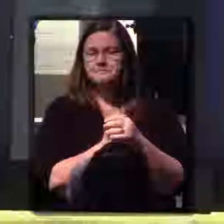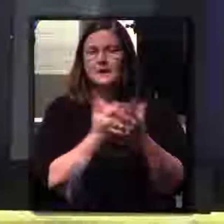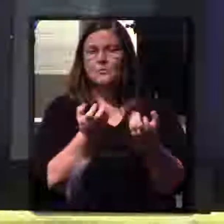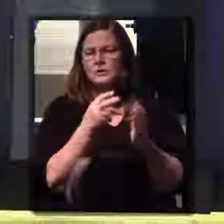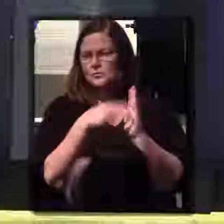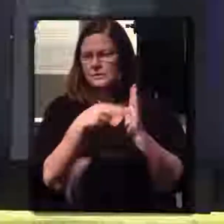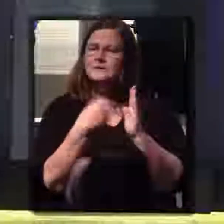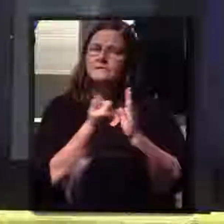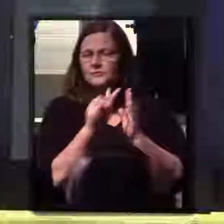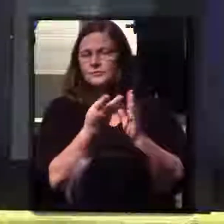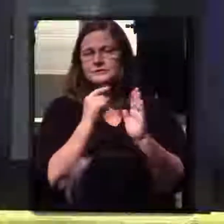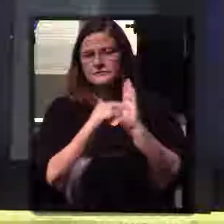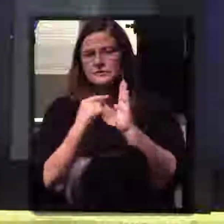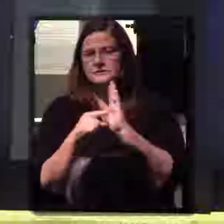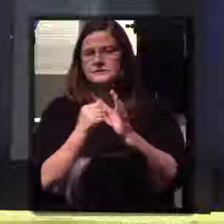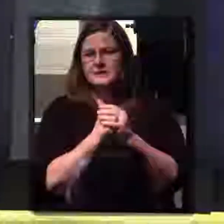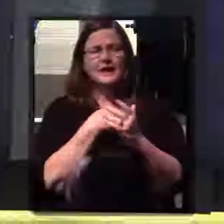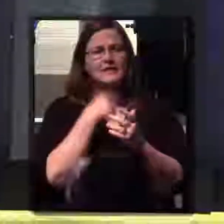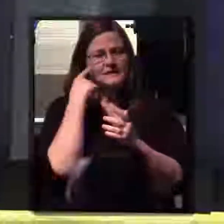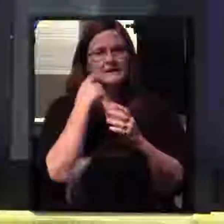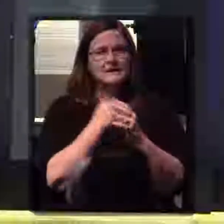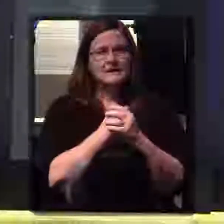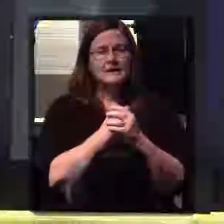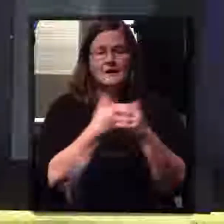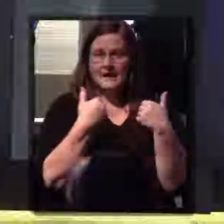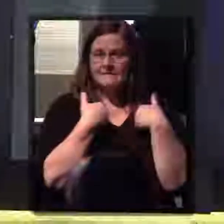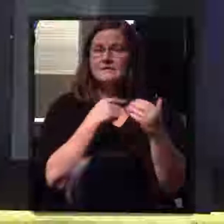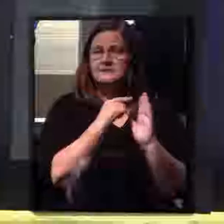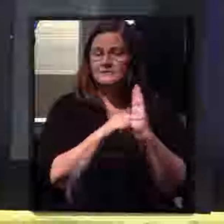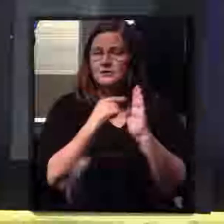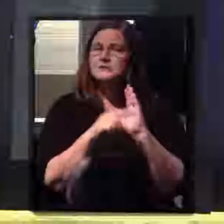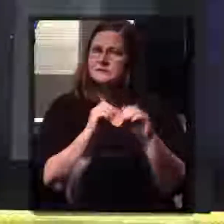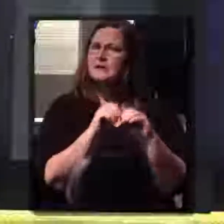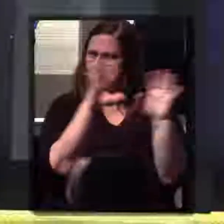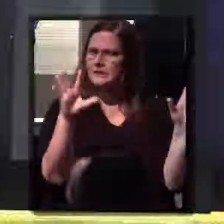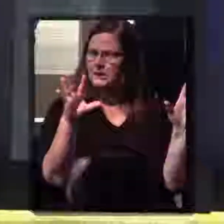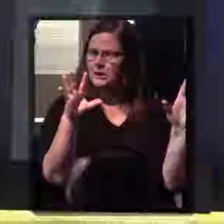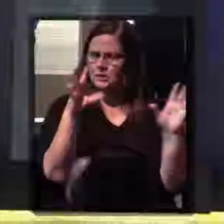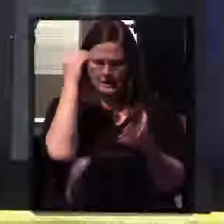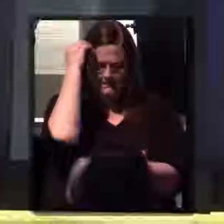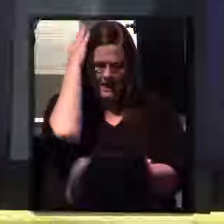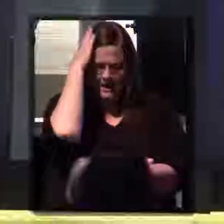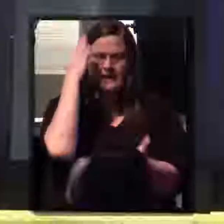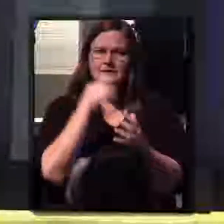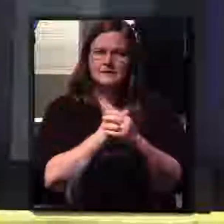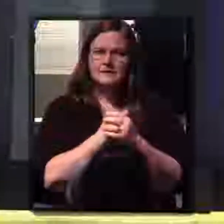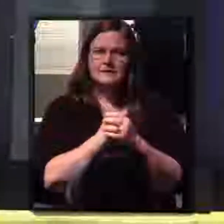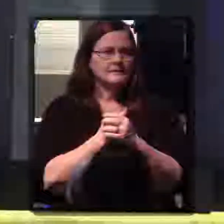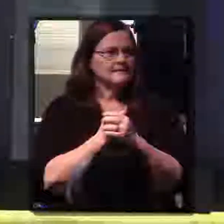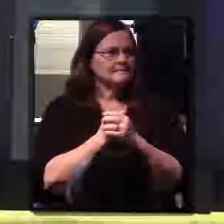chapter of the book of Isaiah. And I want to read just a few of these verses, because I think having these